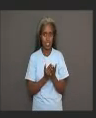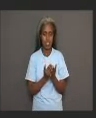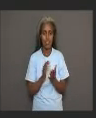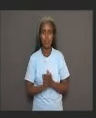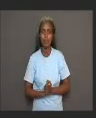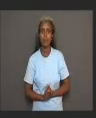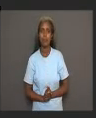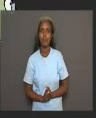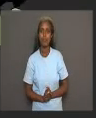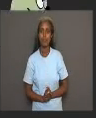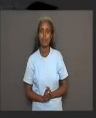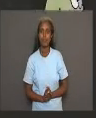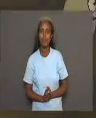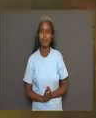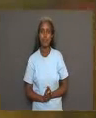lesson.